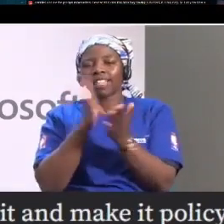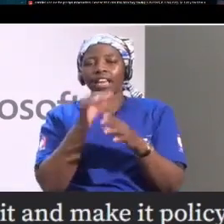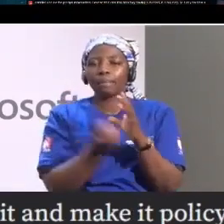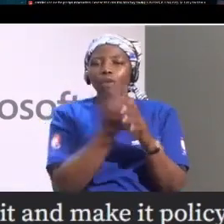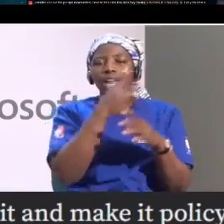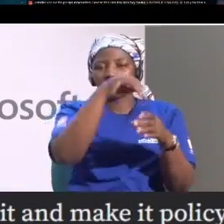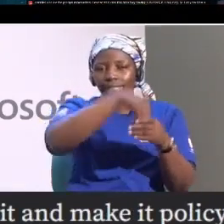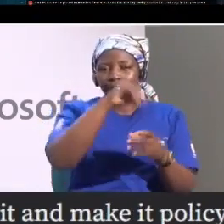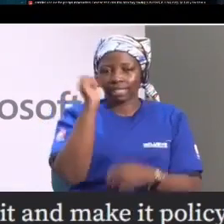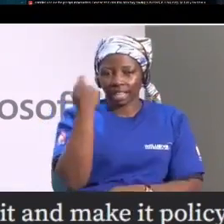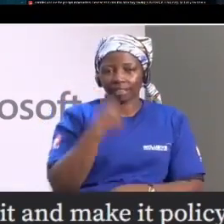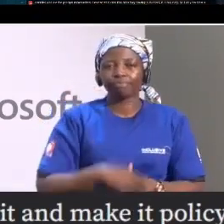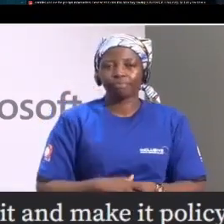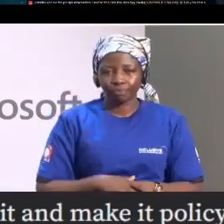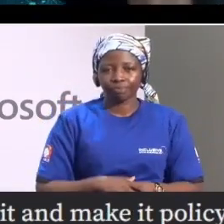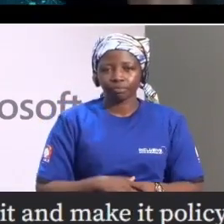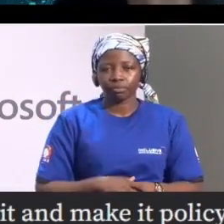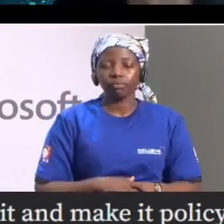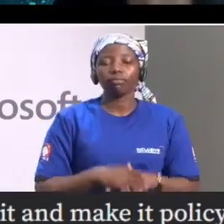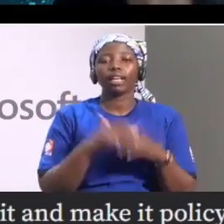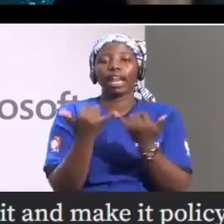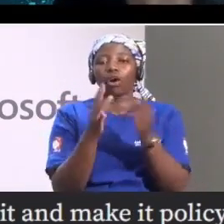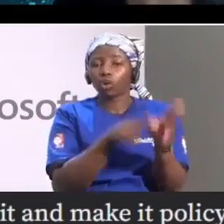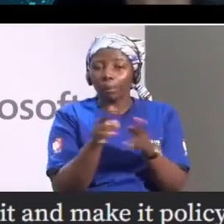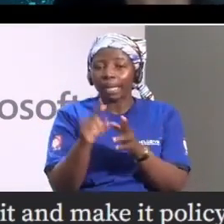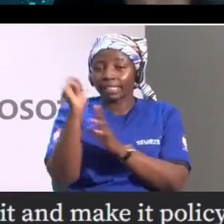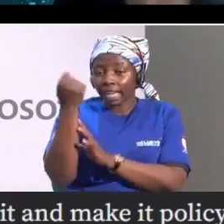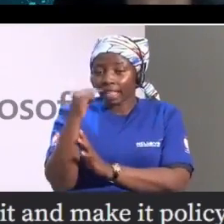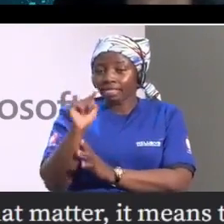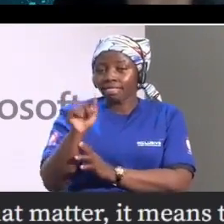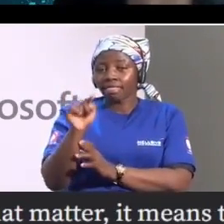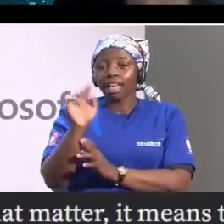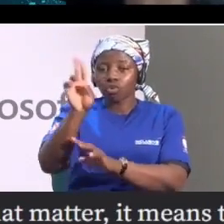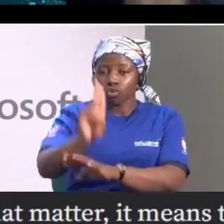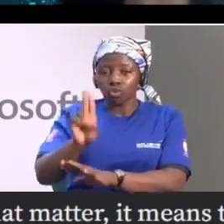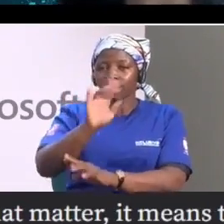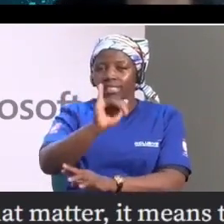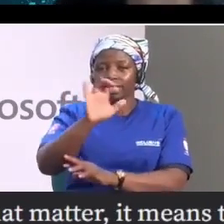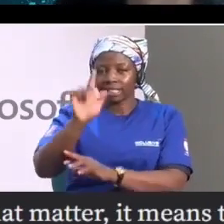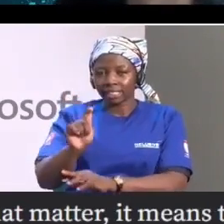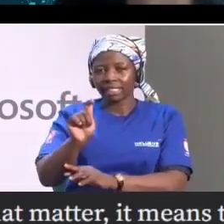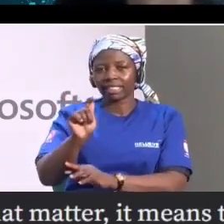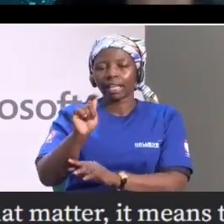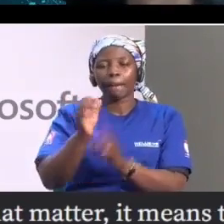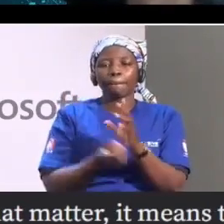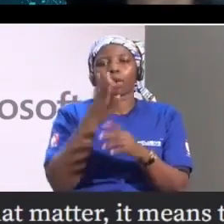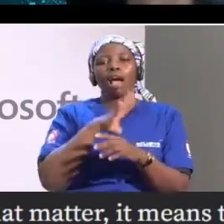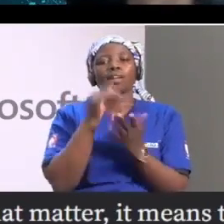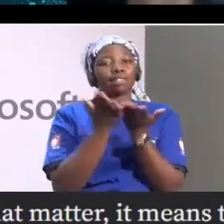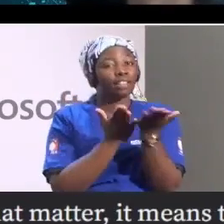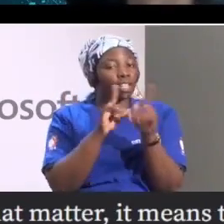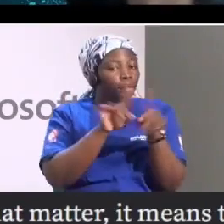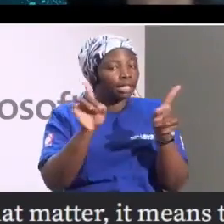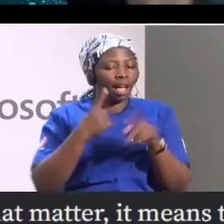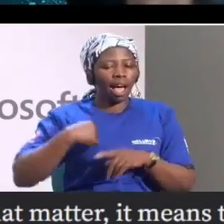products in Kenya. Now, normally Kenya is a net consumer of ICT products and services, but